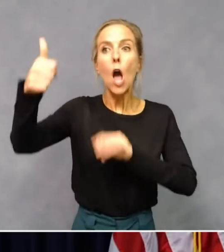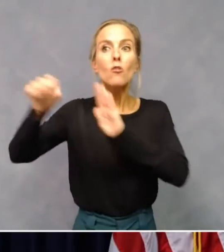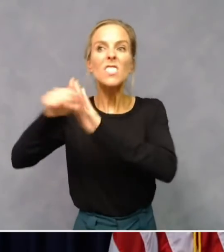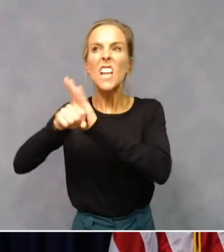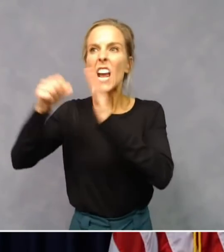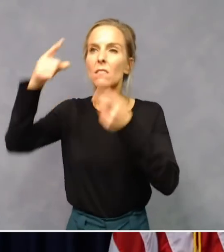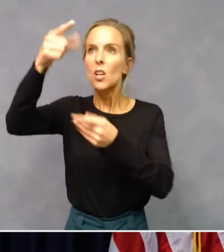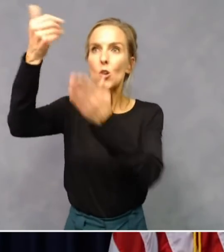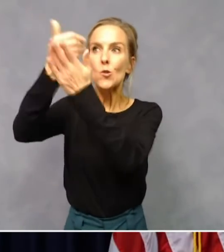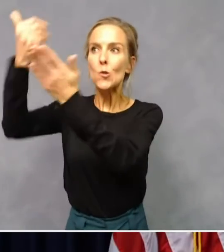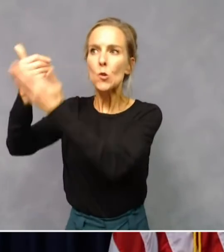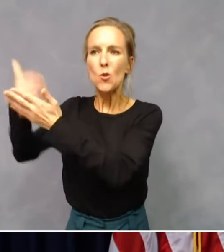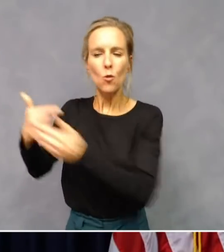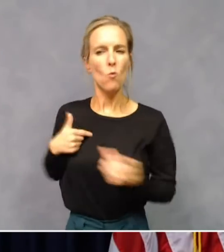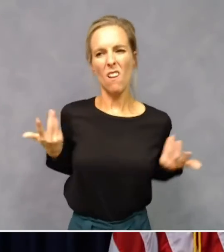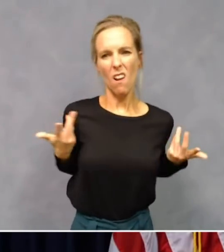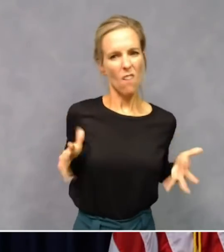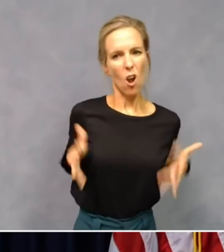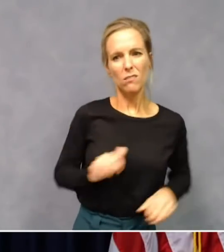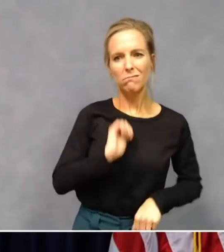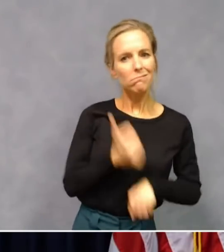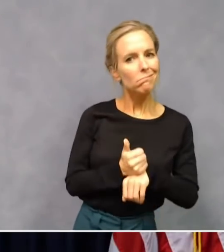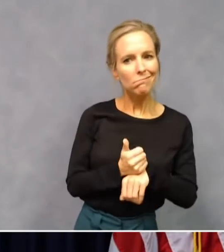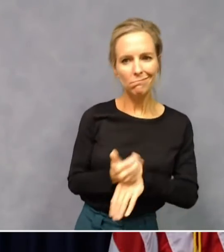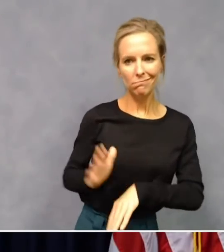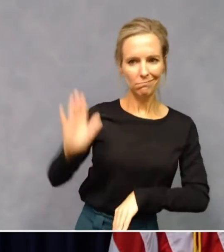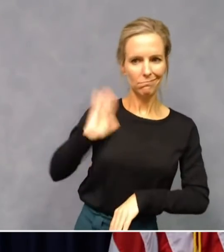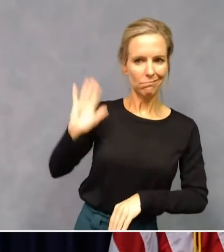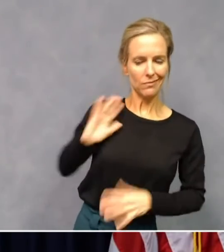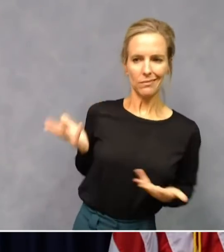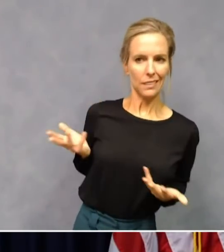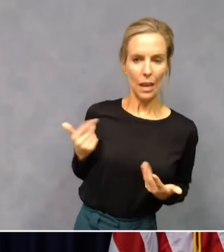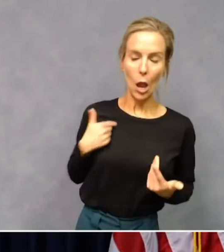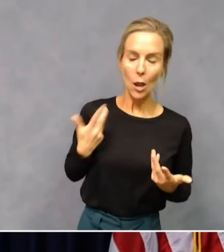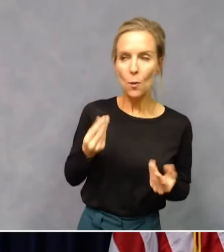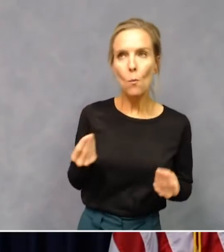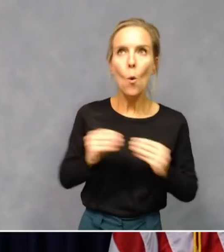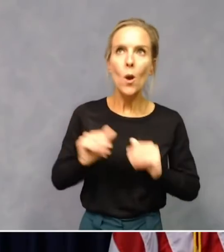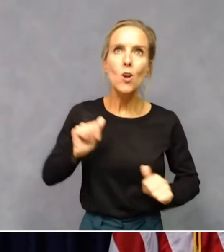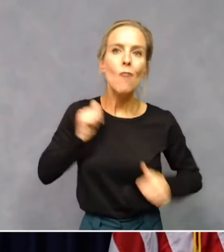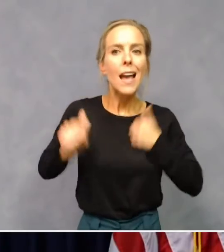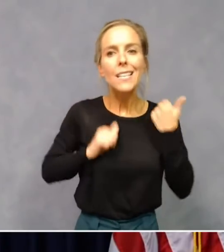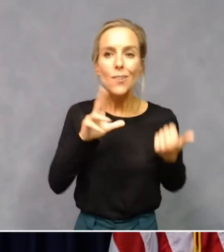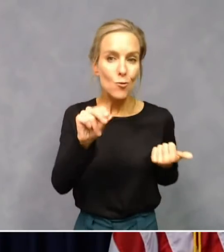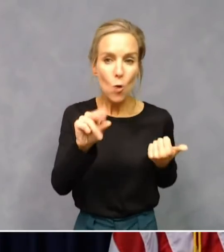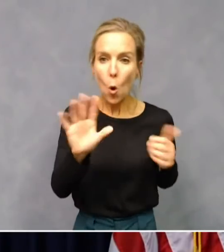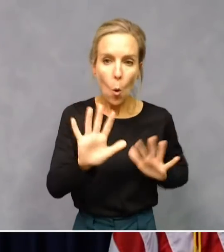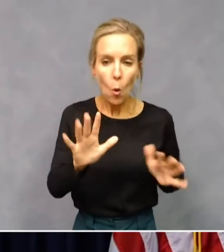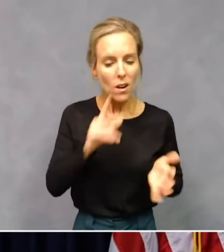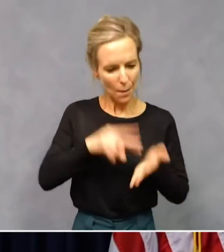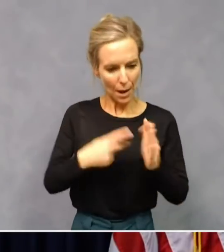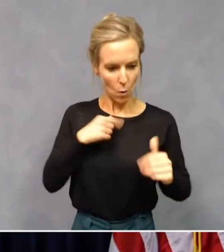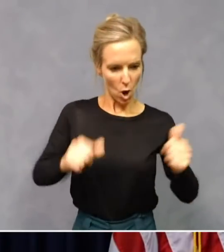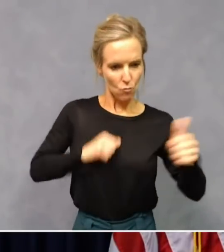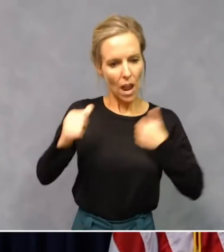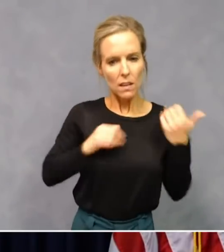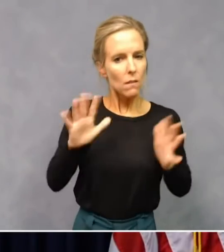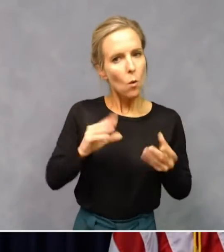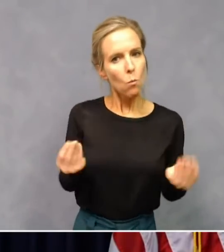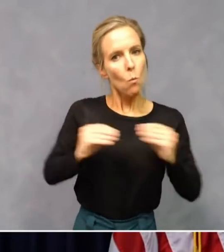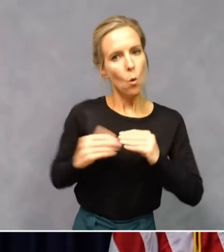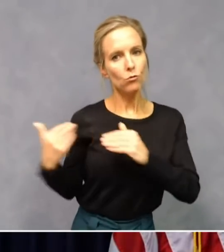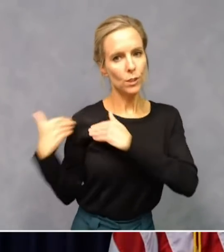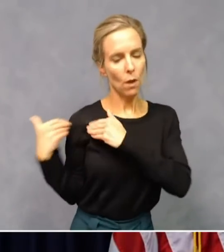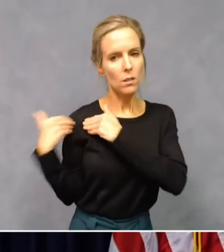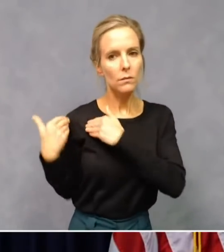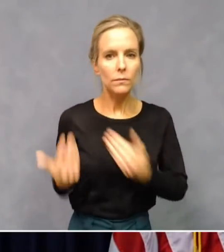done. We have been, I don't want to say we've been more aggressive. I just think we've been responsible. And then we have to